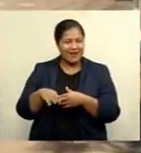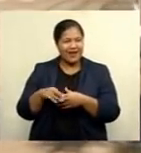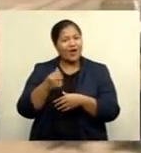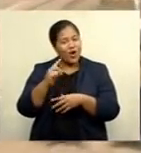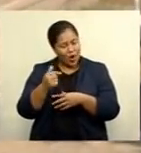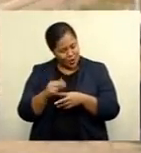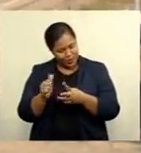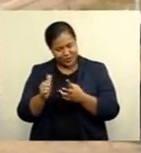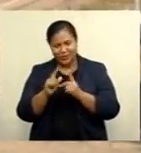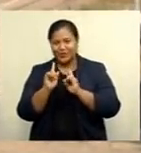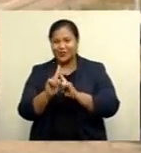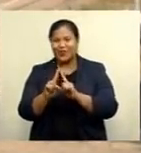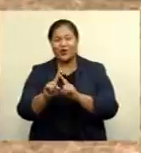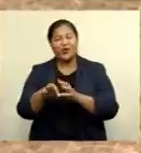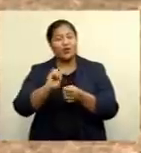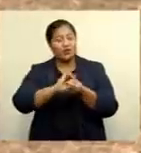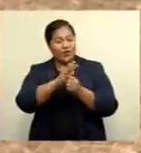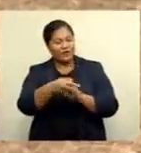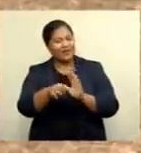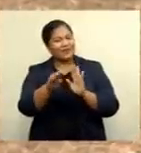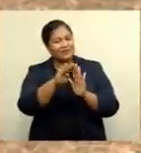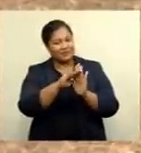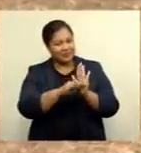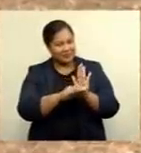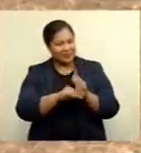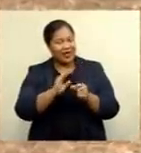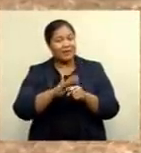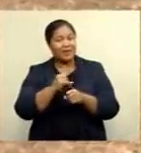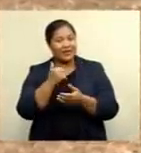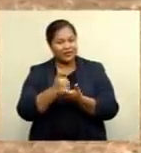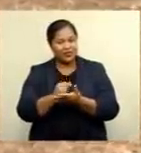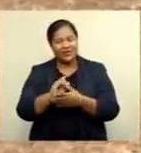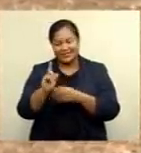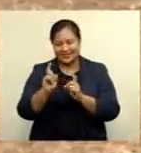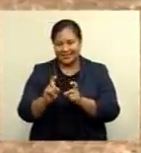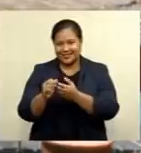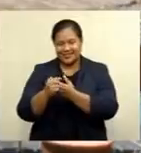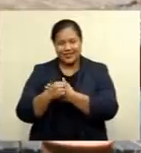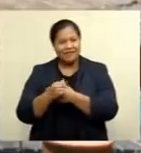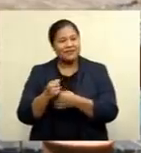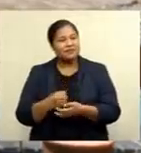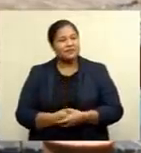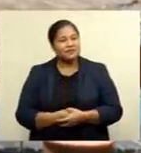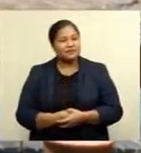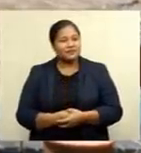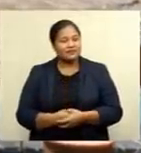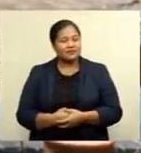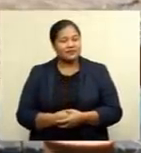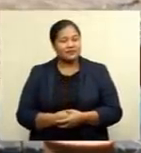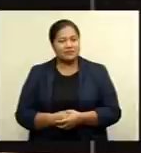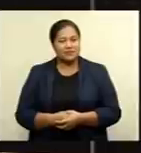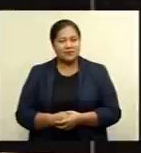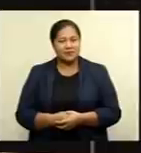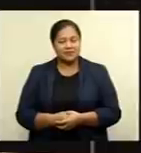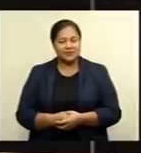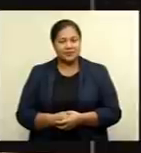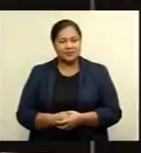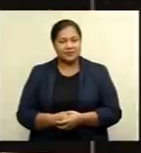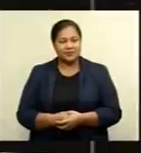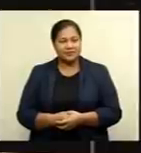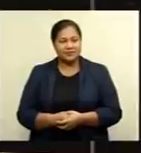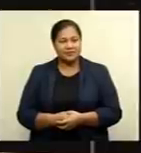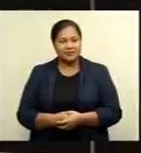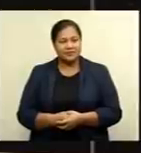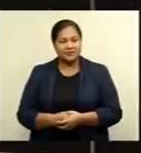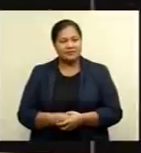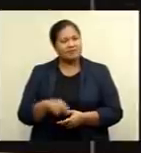to the COVID-19 protocols to ensure they remain safe. Felipe Naikaso, FBC News. There's been